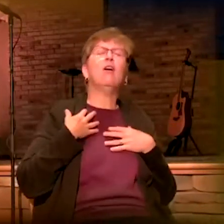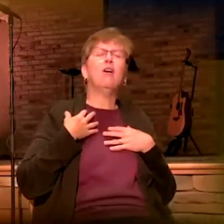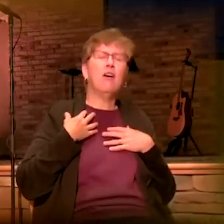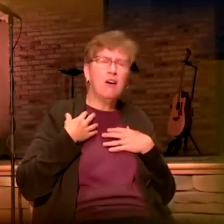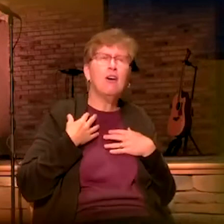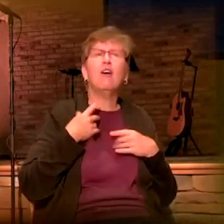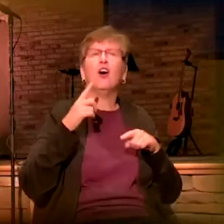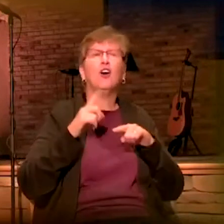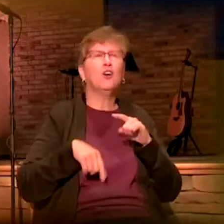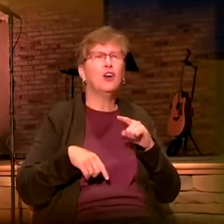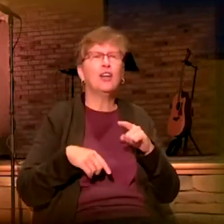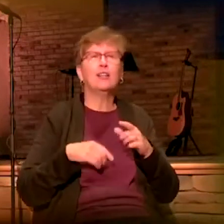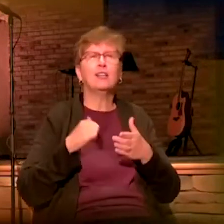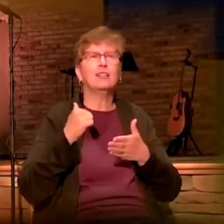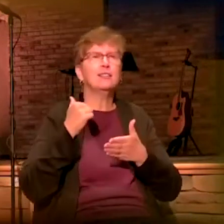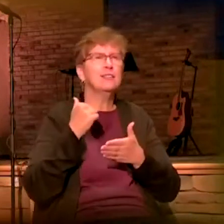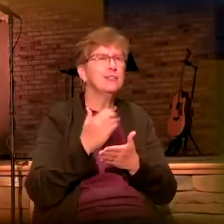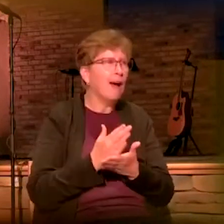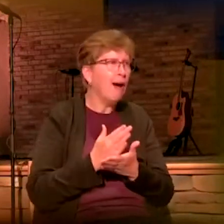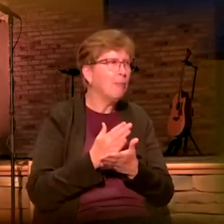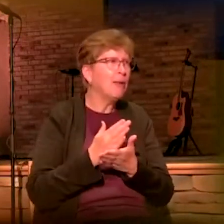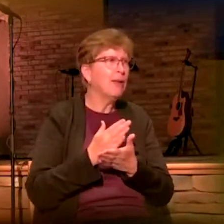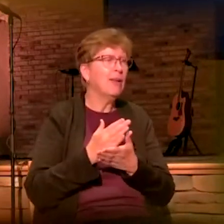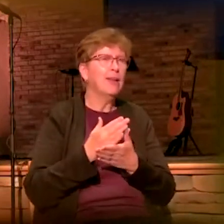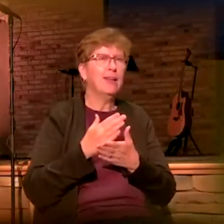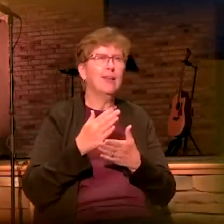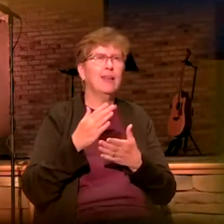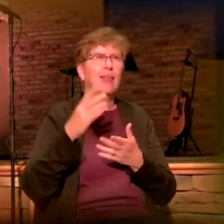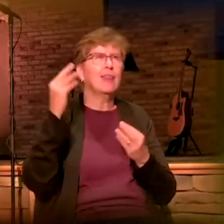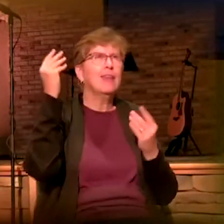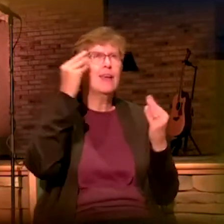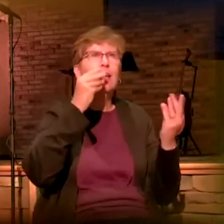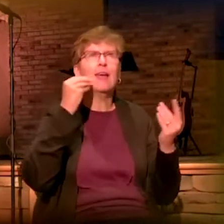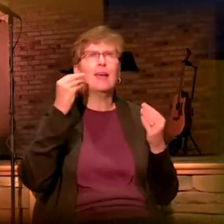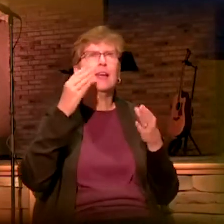it, share it, and